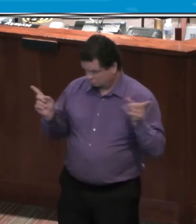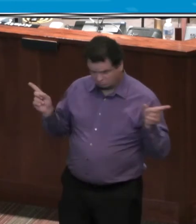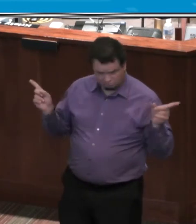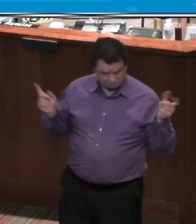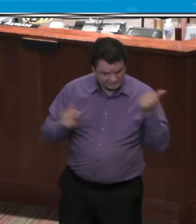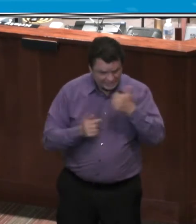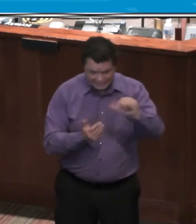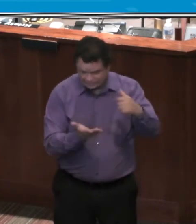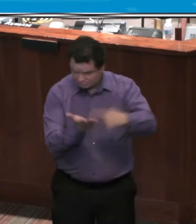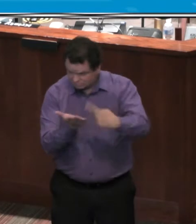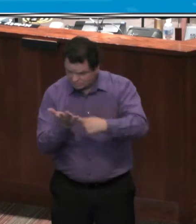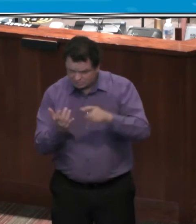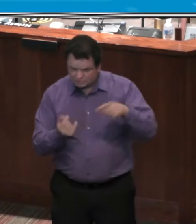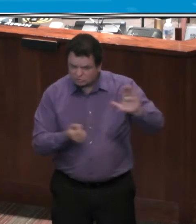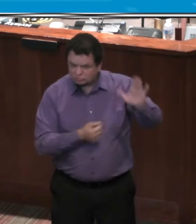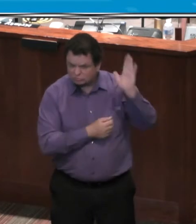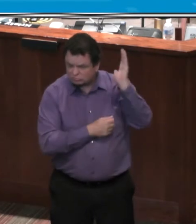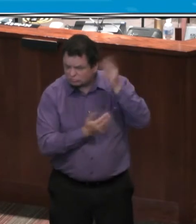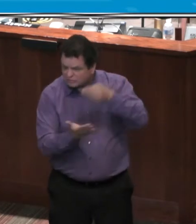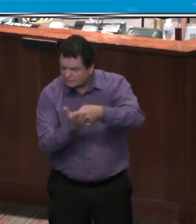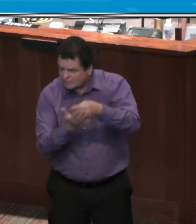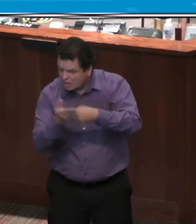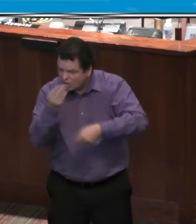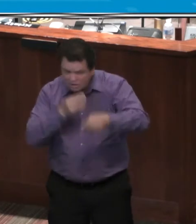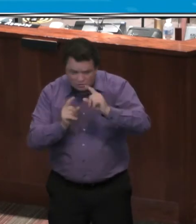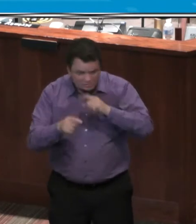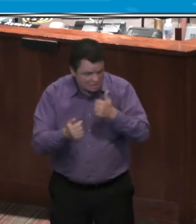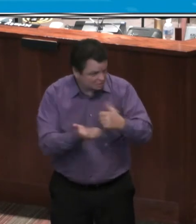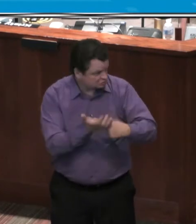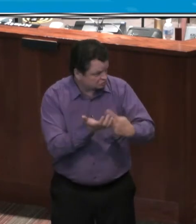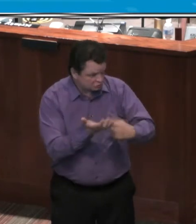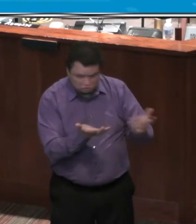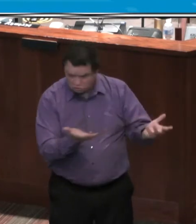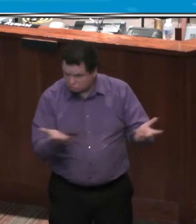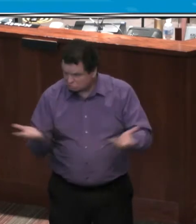far? And I think we'll call that the July summary.